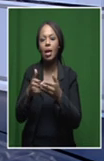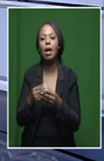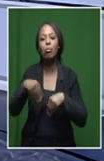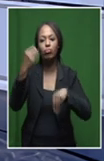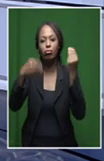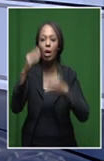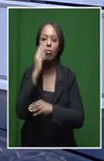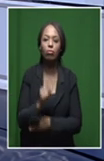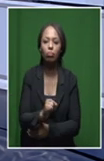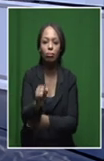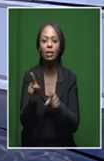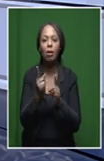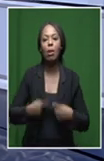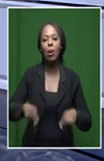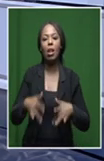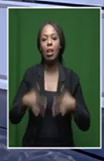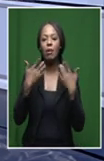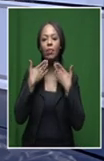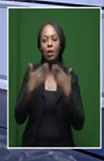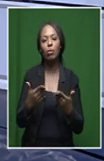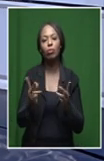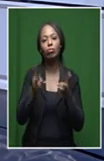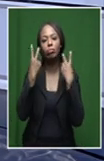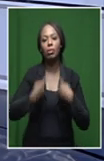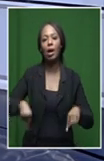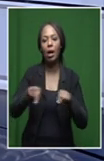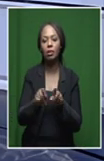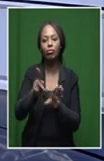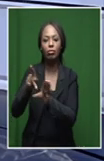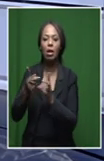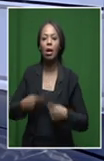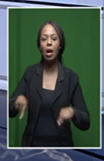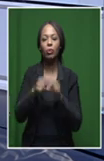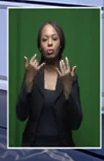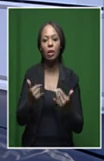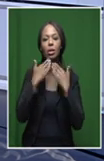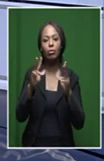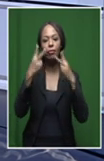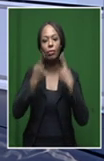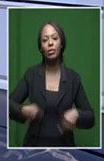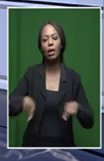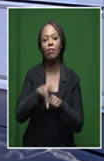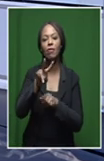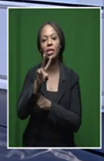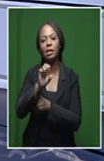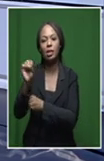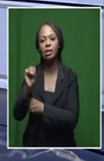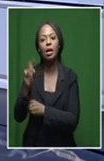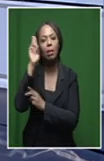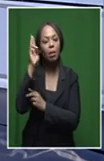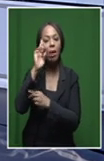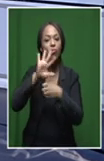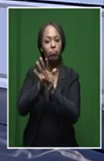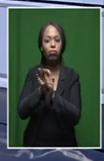Thank you so much for all the guests that decided to join in today and participate with us. And thank you for joining us and watching Vital Signs. Remember, we are still in a pandemic.